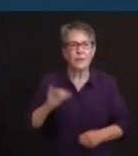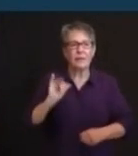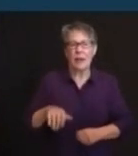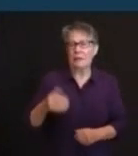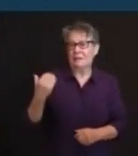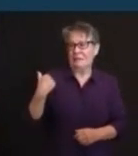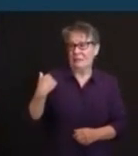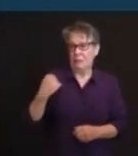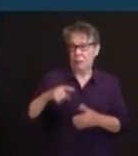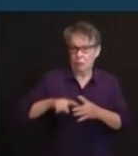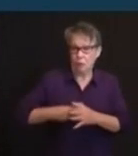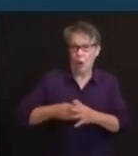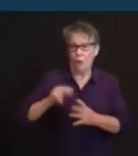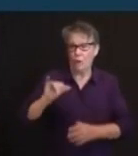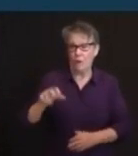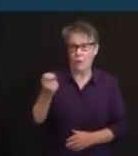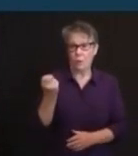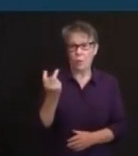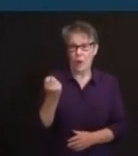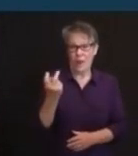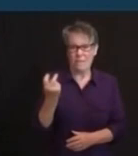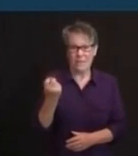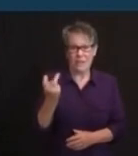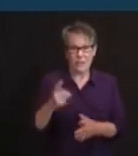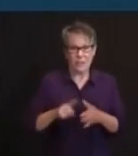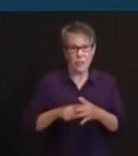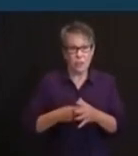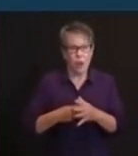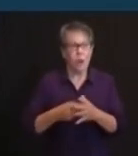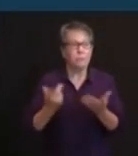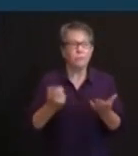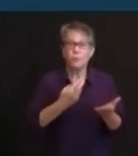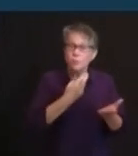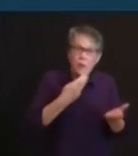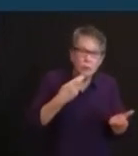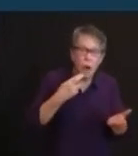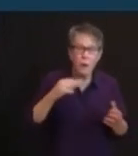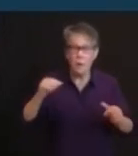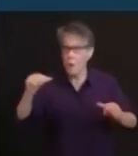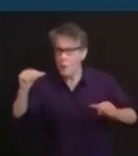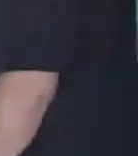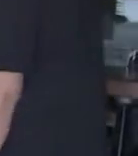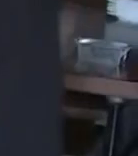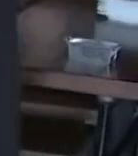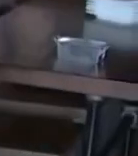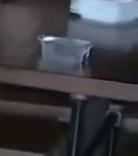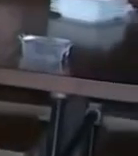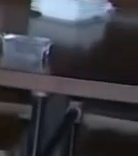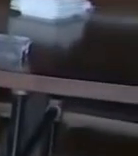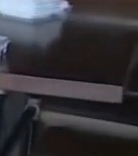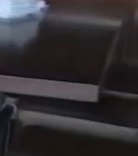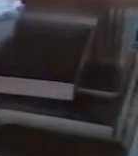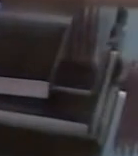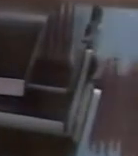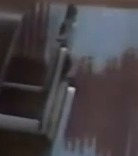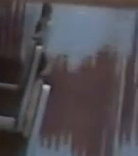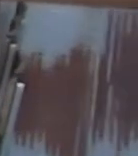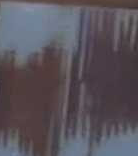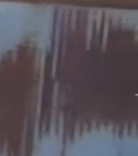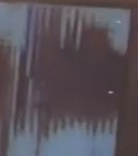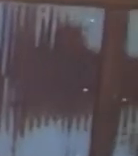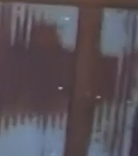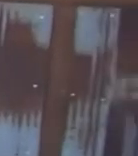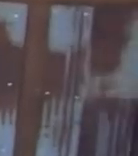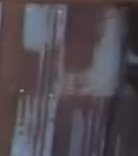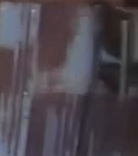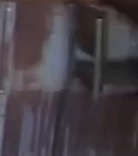and drink must close their indoor premises for business by 10 p.m. each day. It's an effort to cut down on spiking